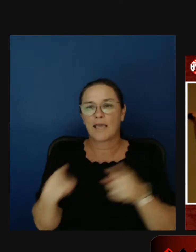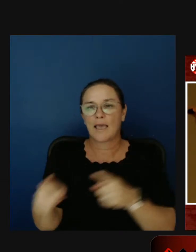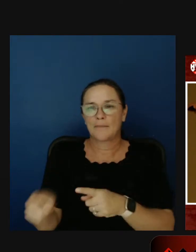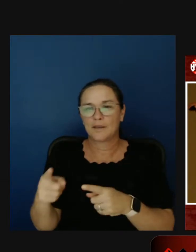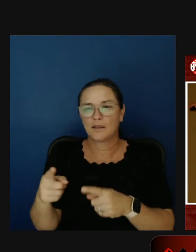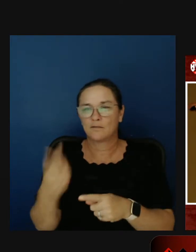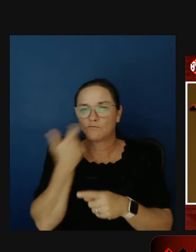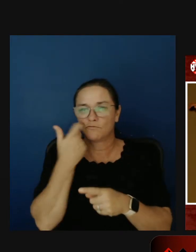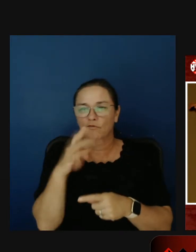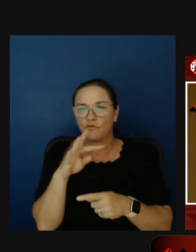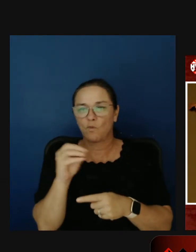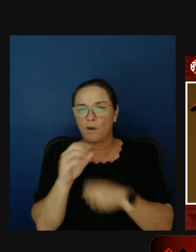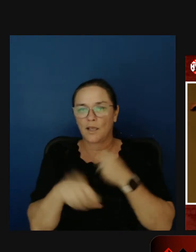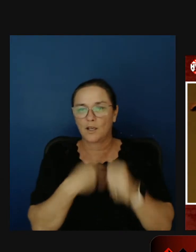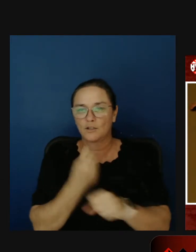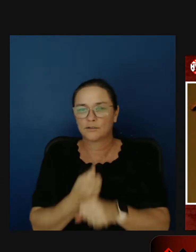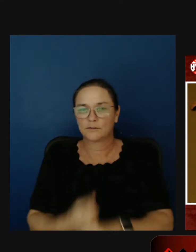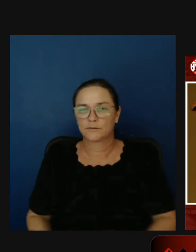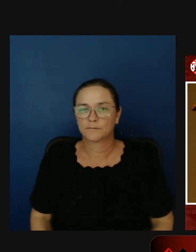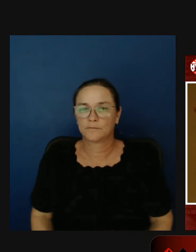years or so.